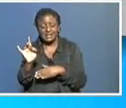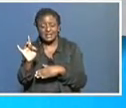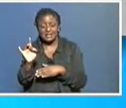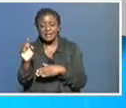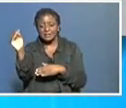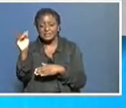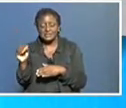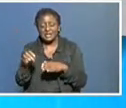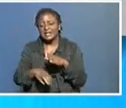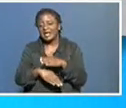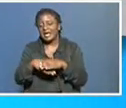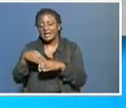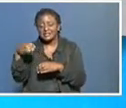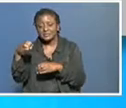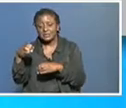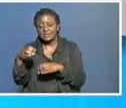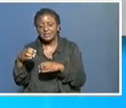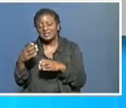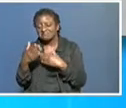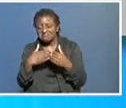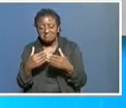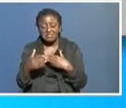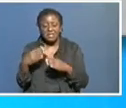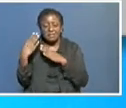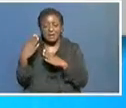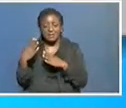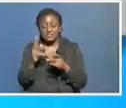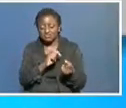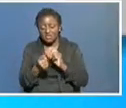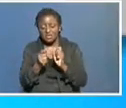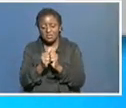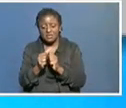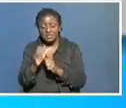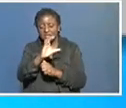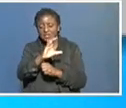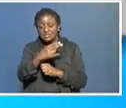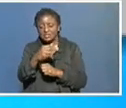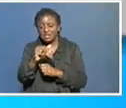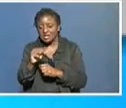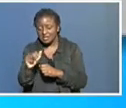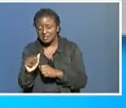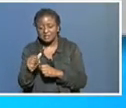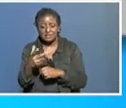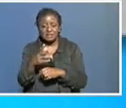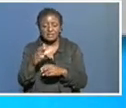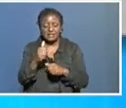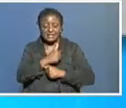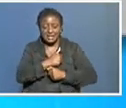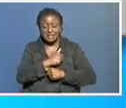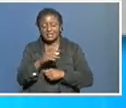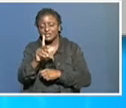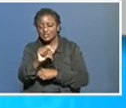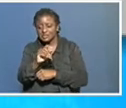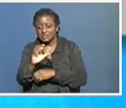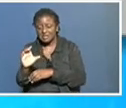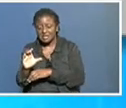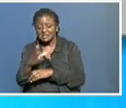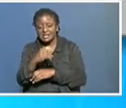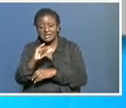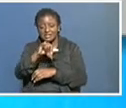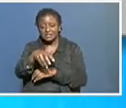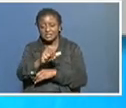Bahamas significantly traded with China, Canada, the Turks and Caicos, and Japan. Getting to the exact numbers,